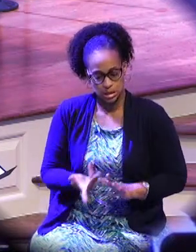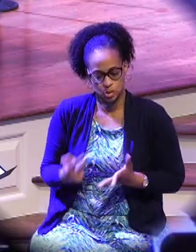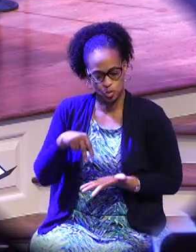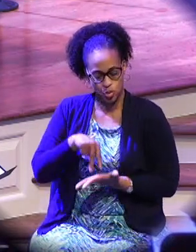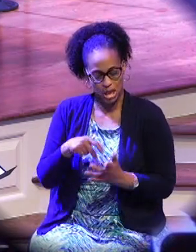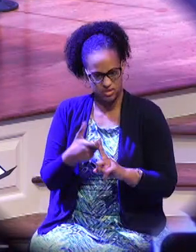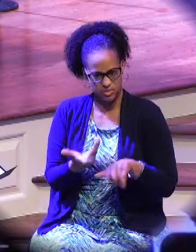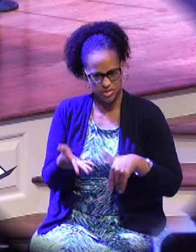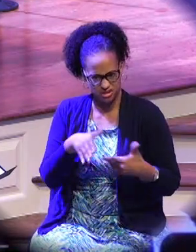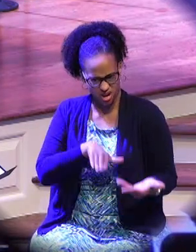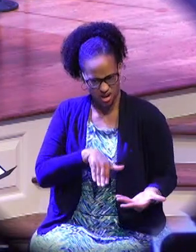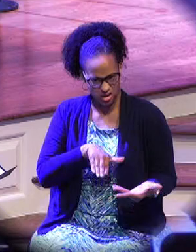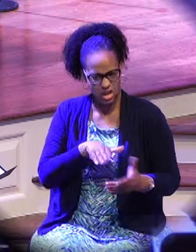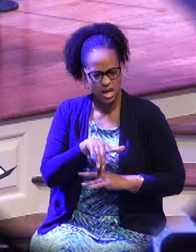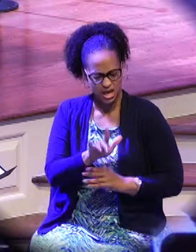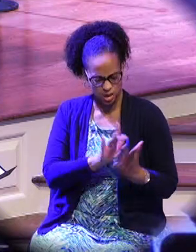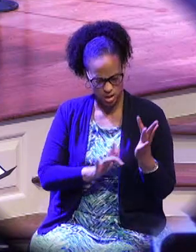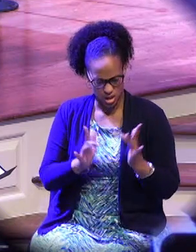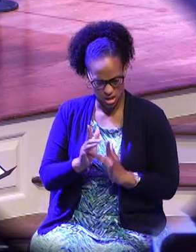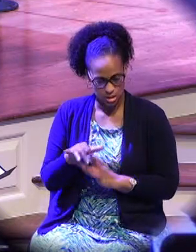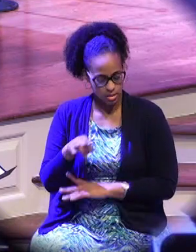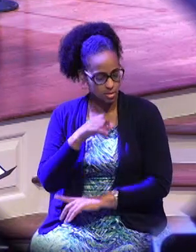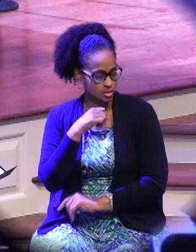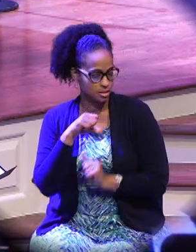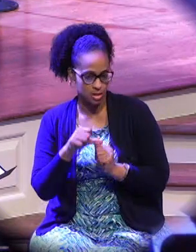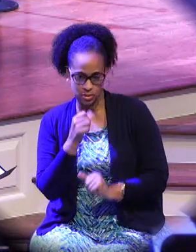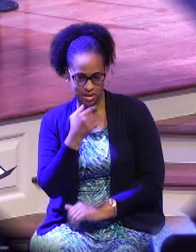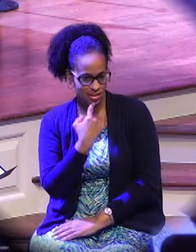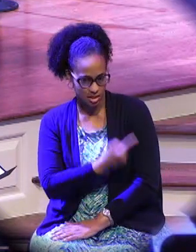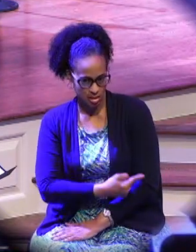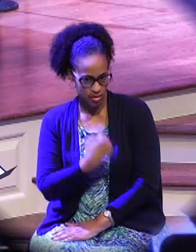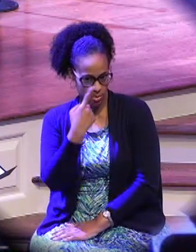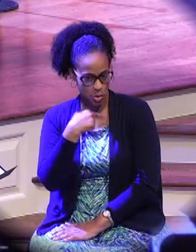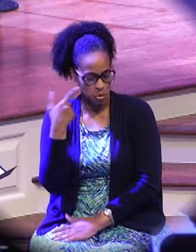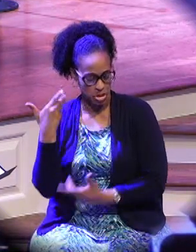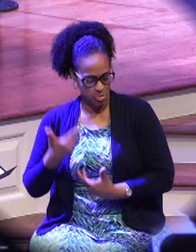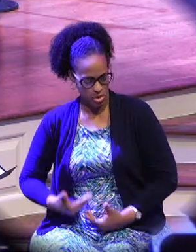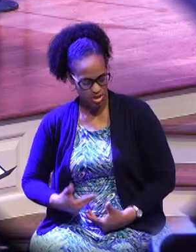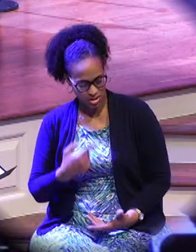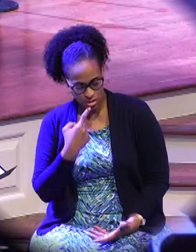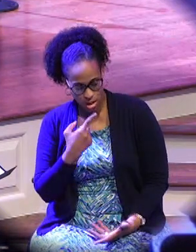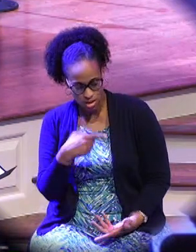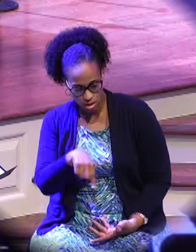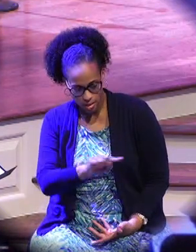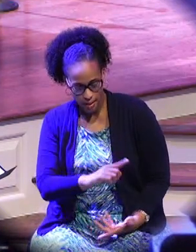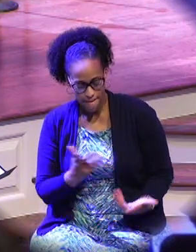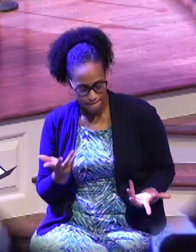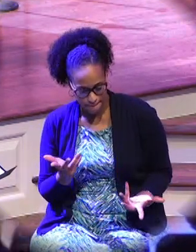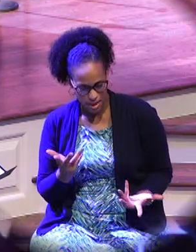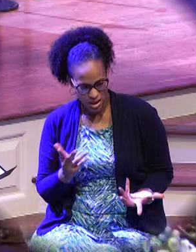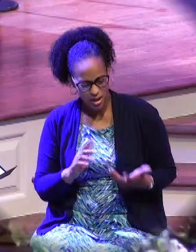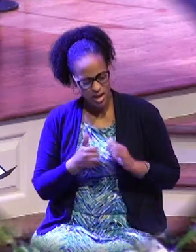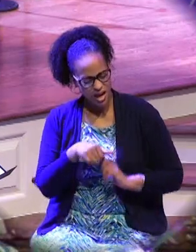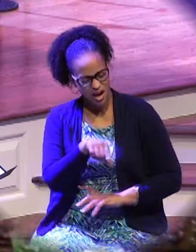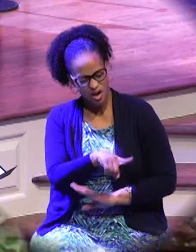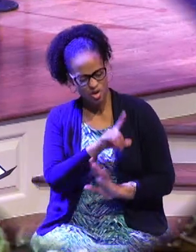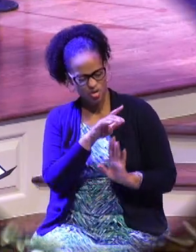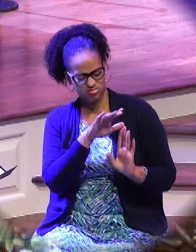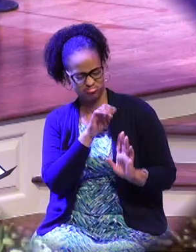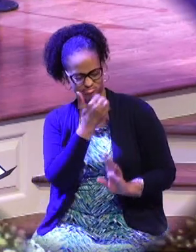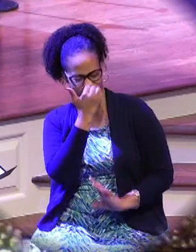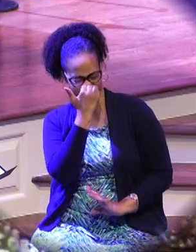the dead. And Jesus, still not revealing his identity to them, says to them, how foolish are